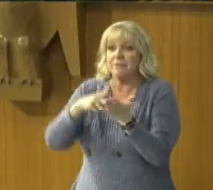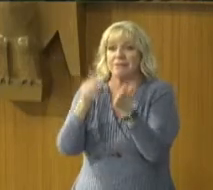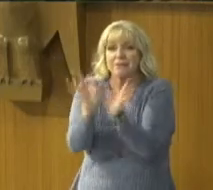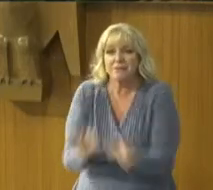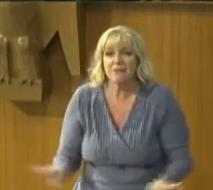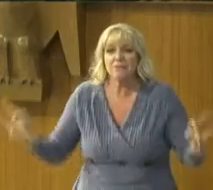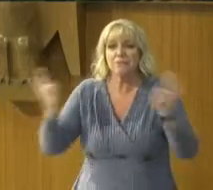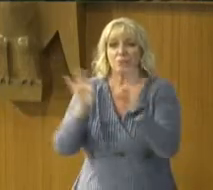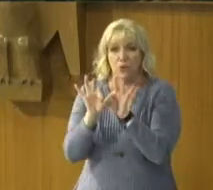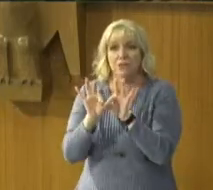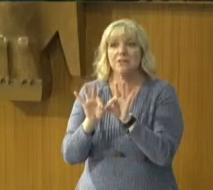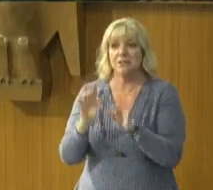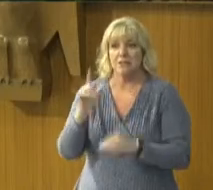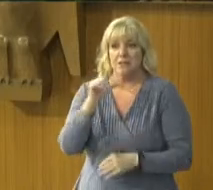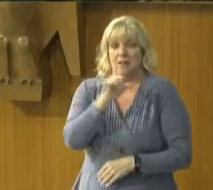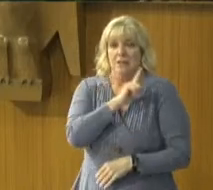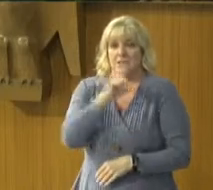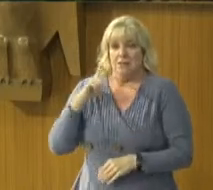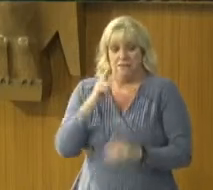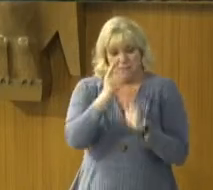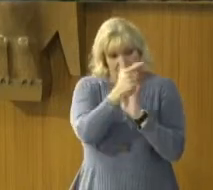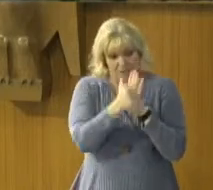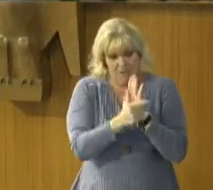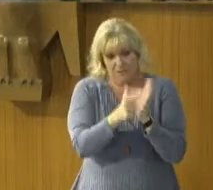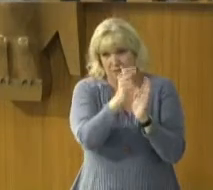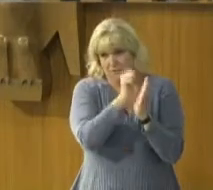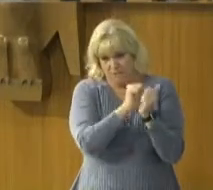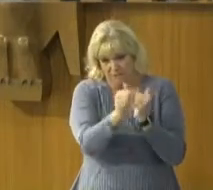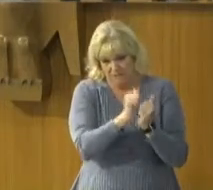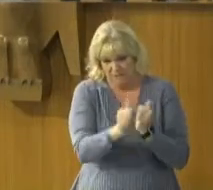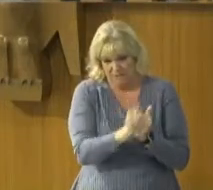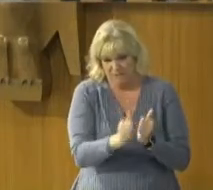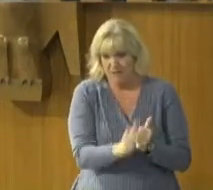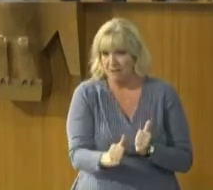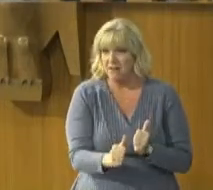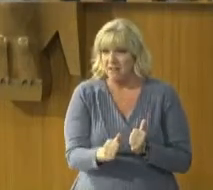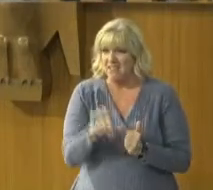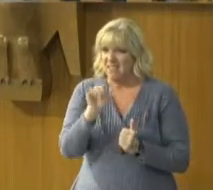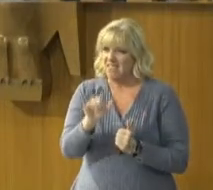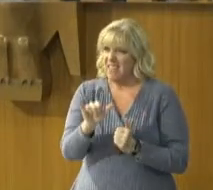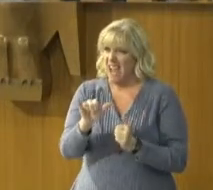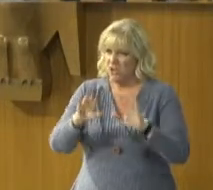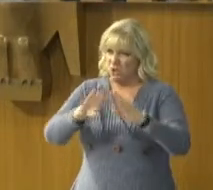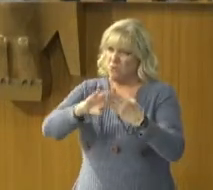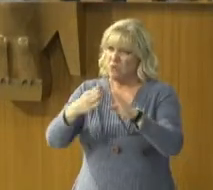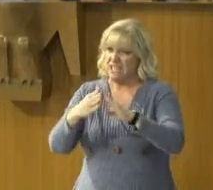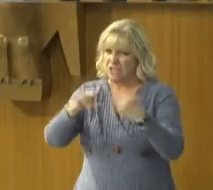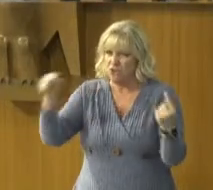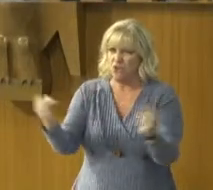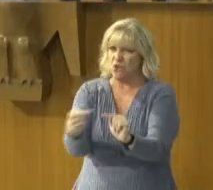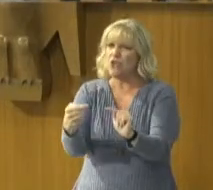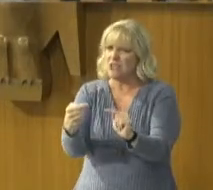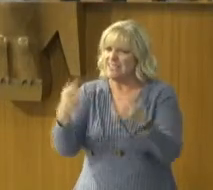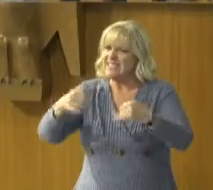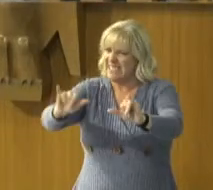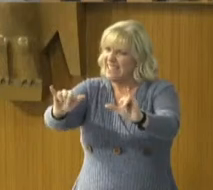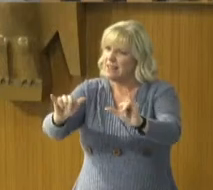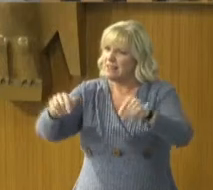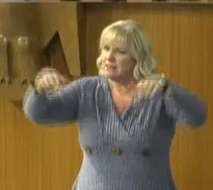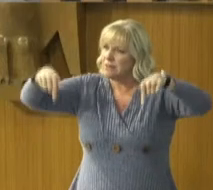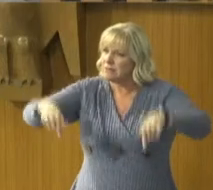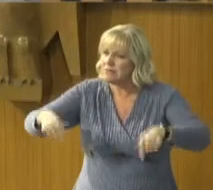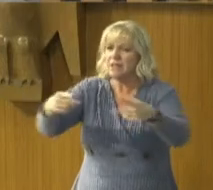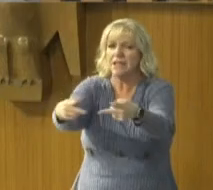ever, as legislation is being passed that attacks the livelihood of the transgender community, to have a place,